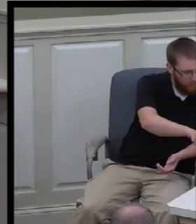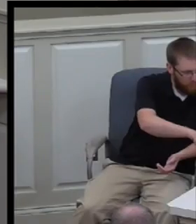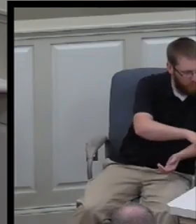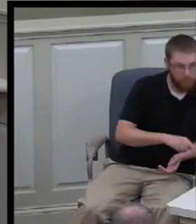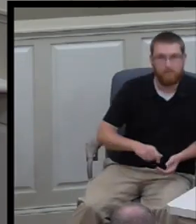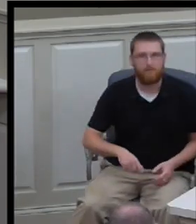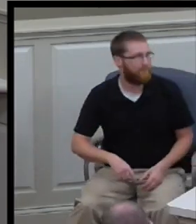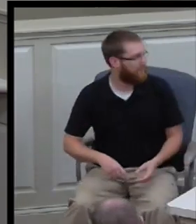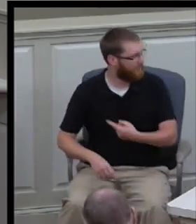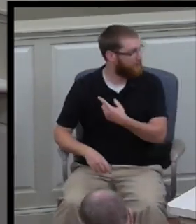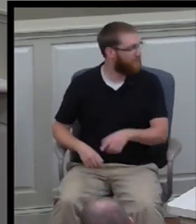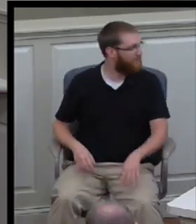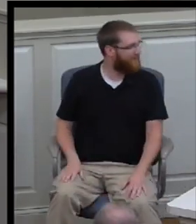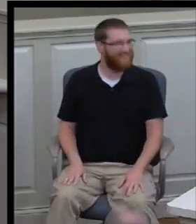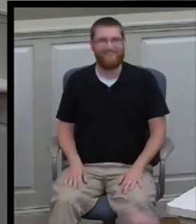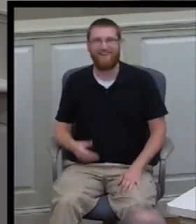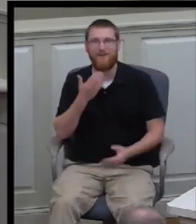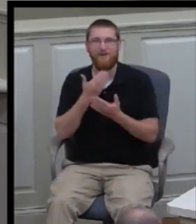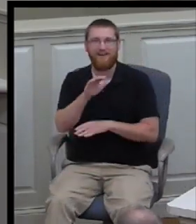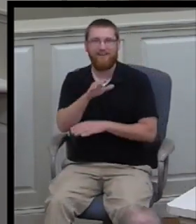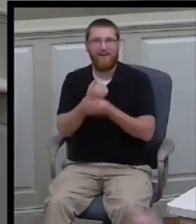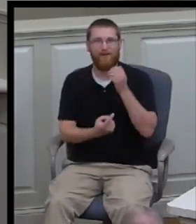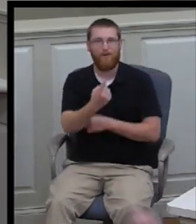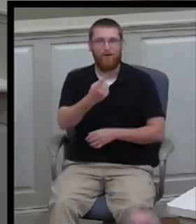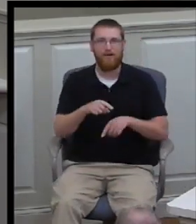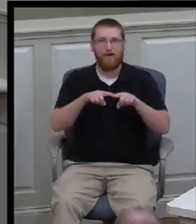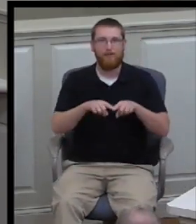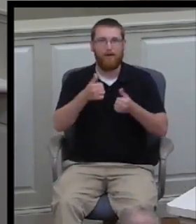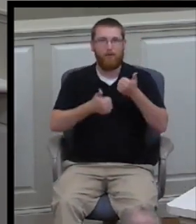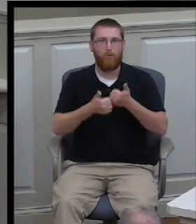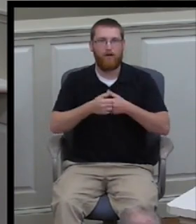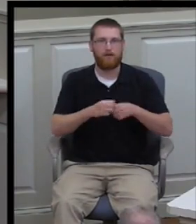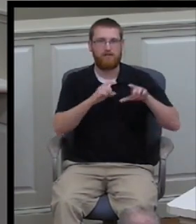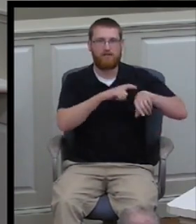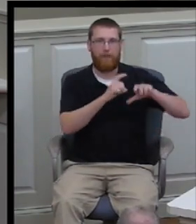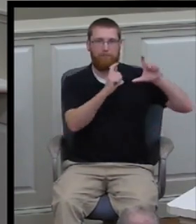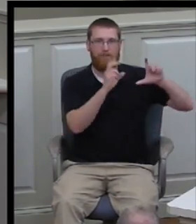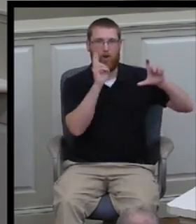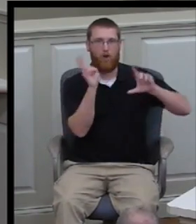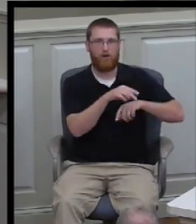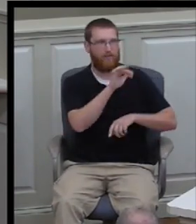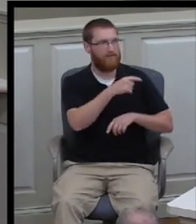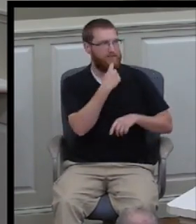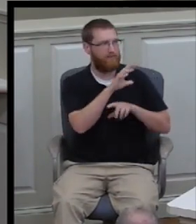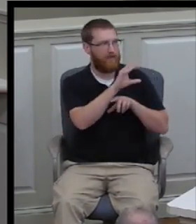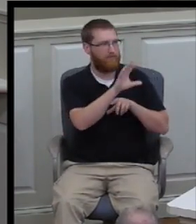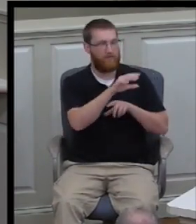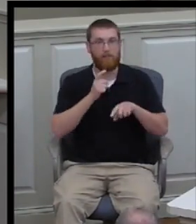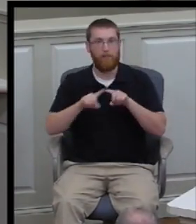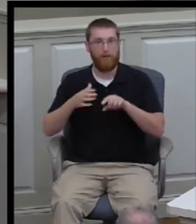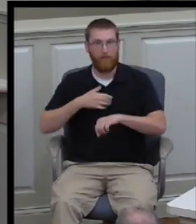Good evening, everyone. Depending on which clock you're looking at, that one says 5 after 5, but mine